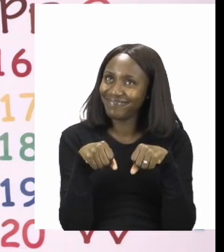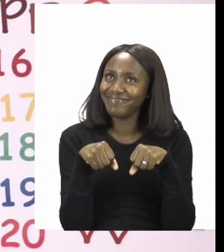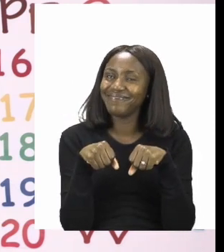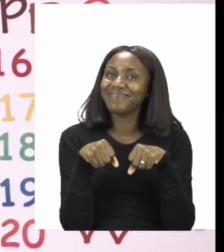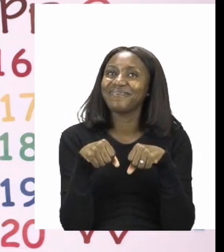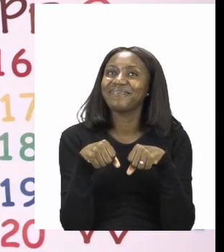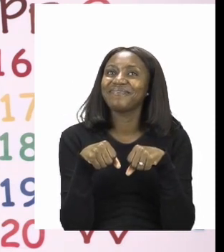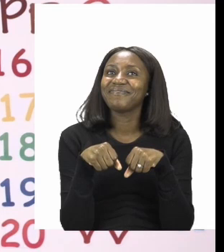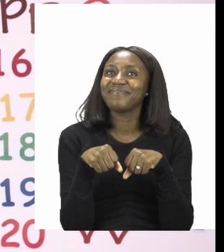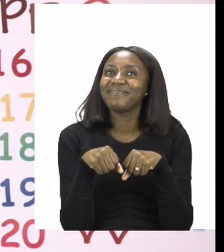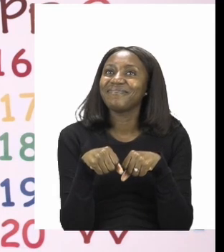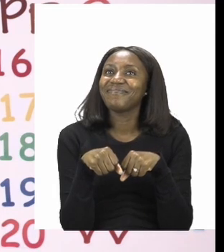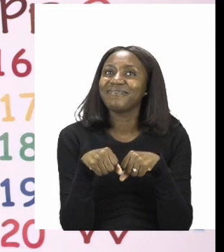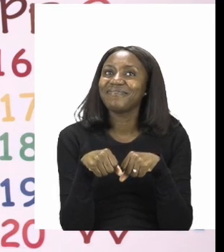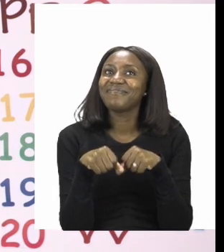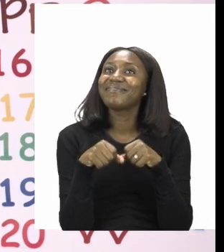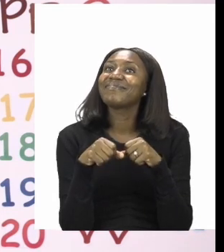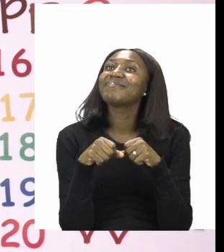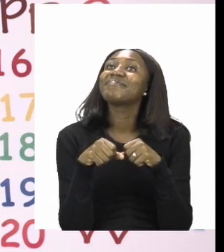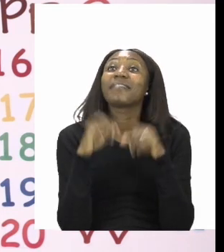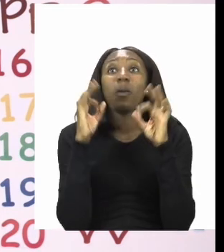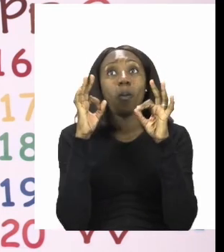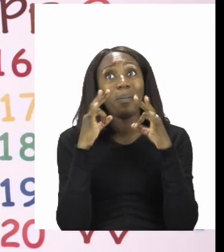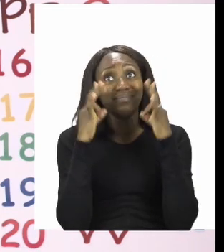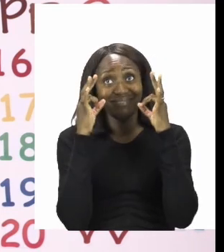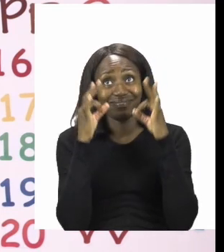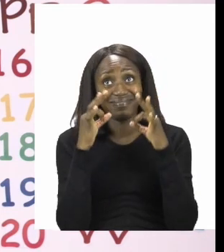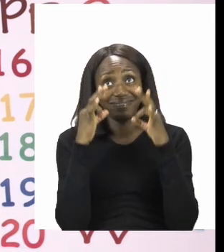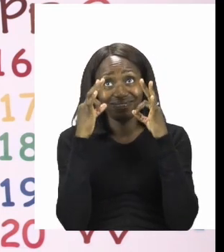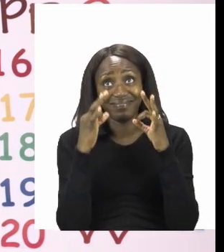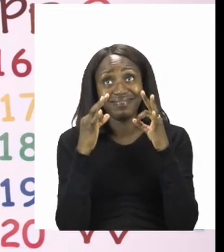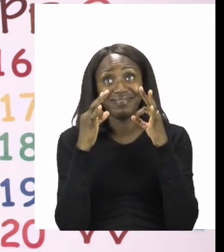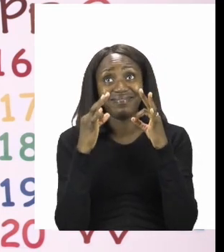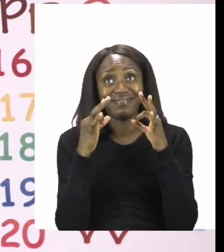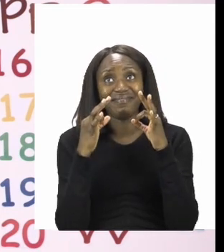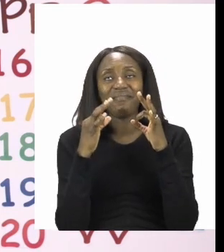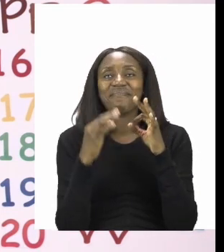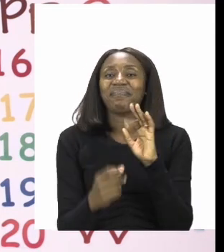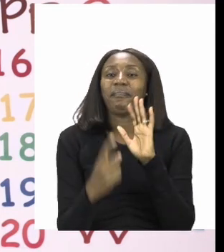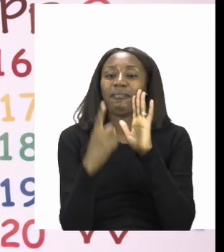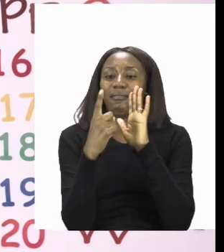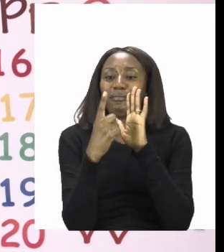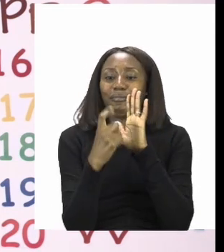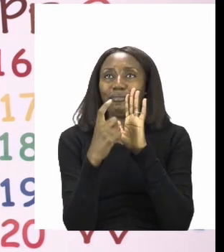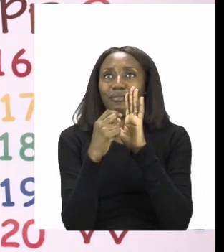So let's take our sanitizer and sing our special sanitizing song.